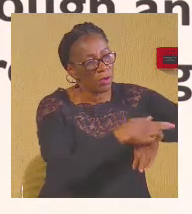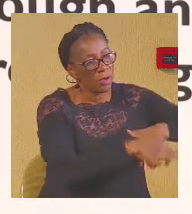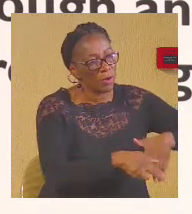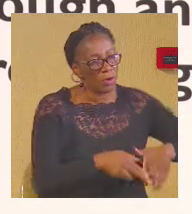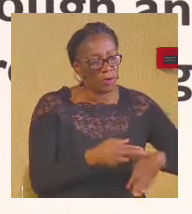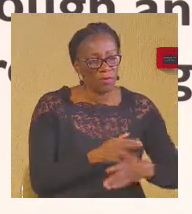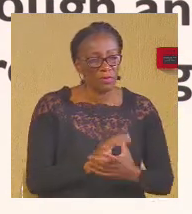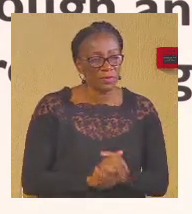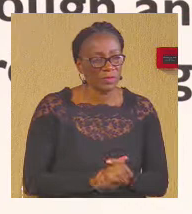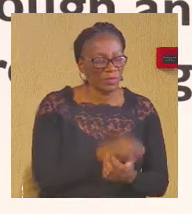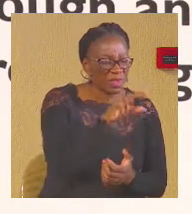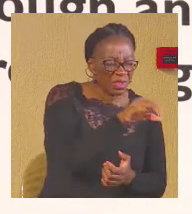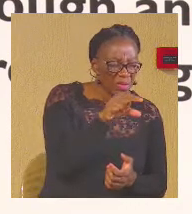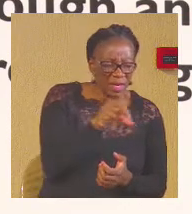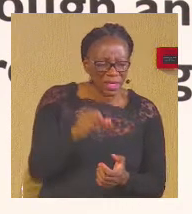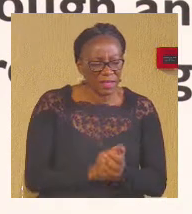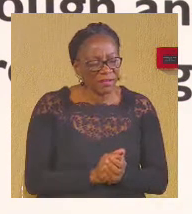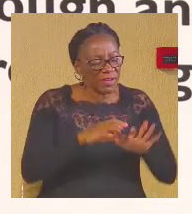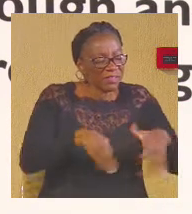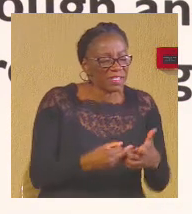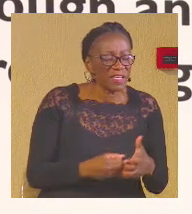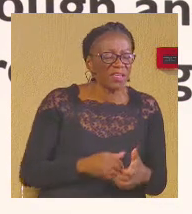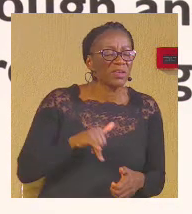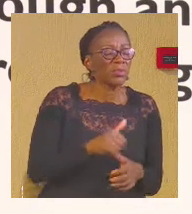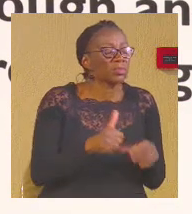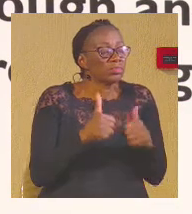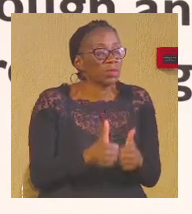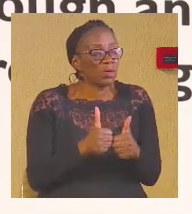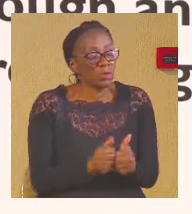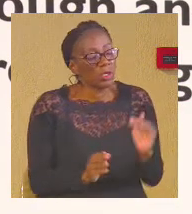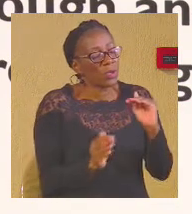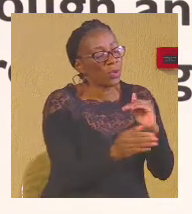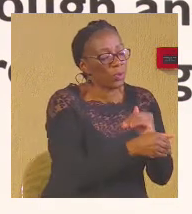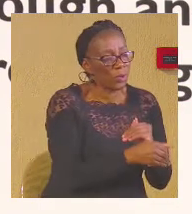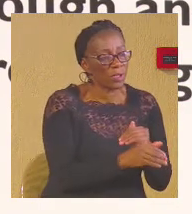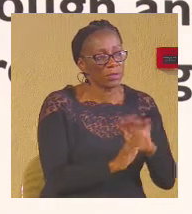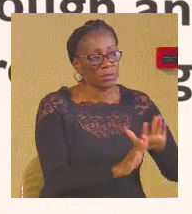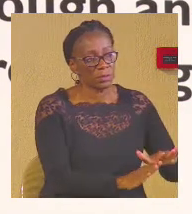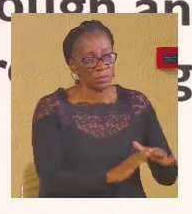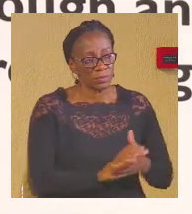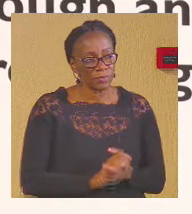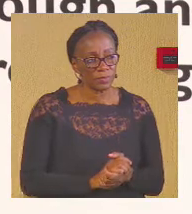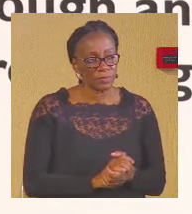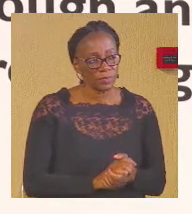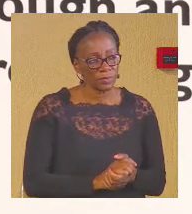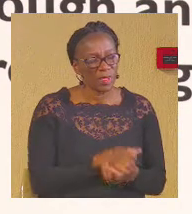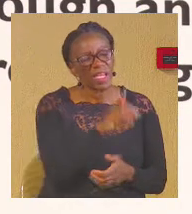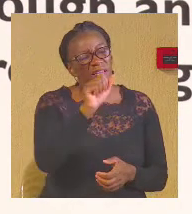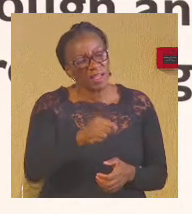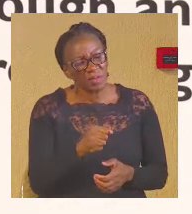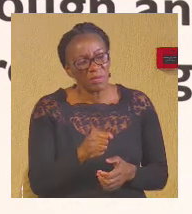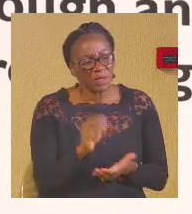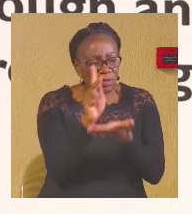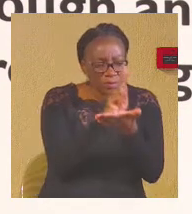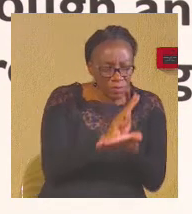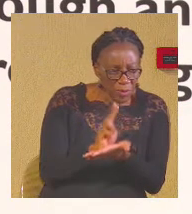identify facilities which are conducive for quarantining. So it can be a hotel, it can